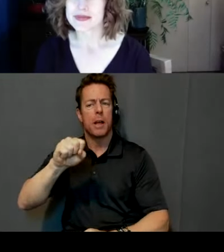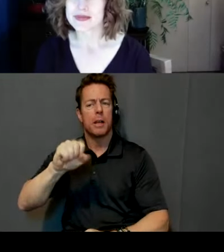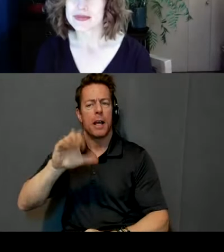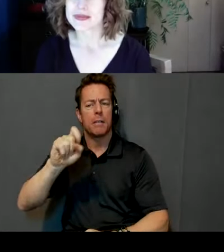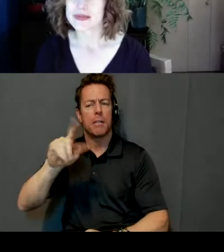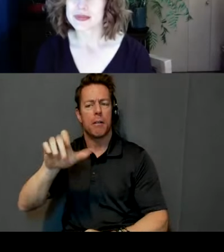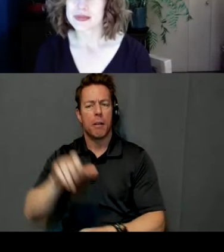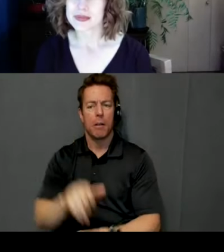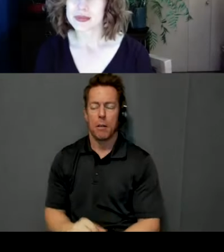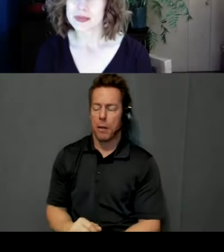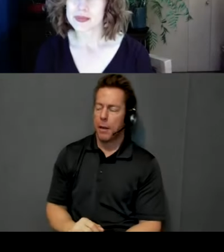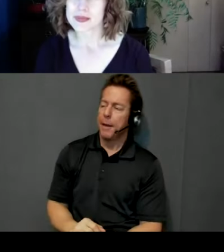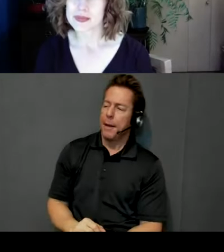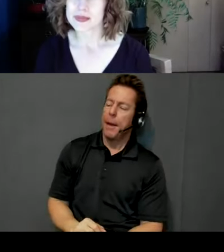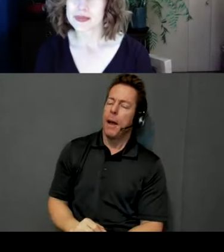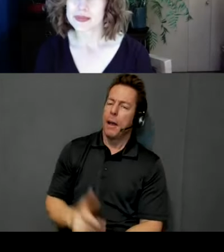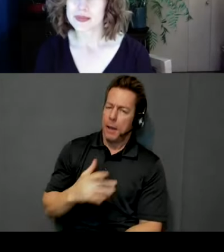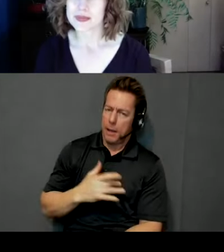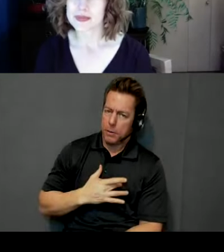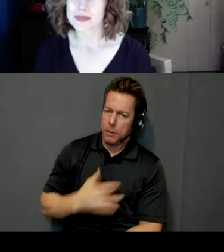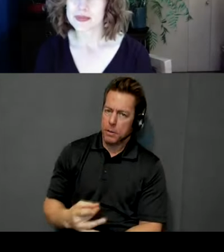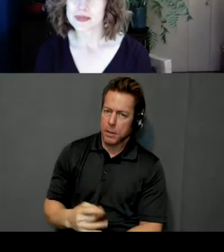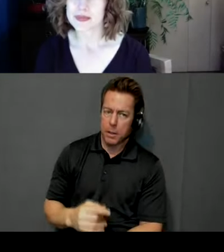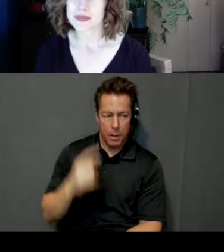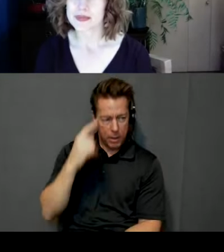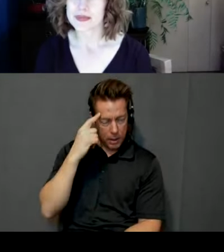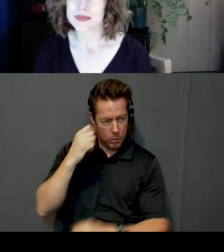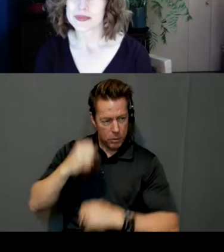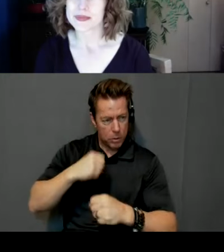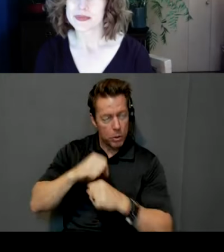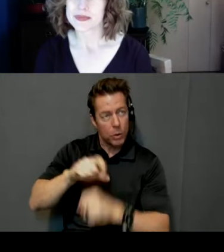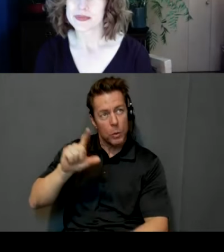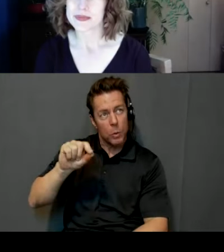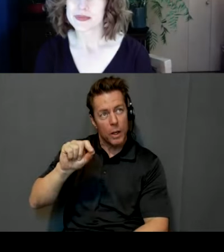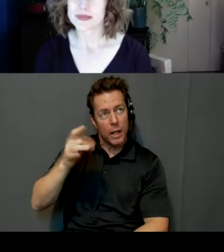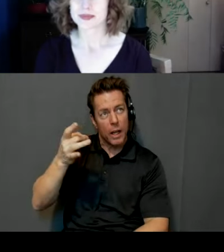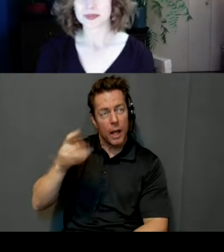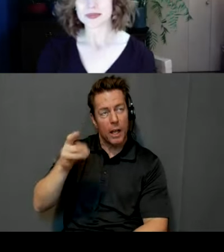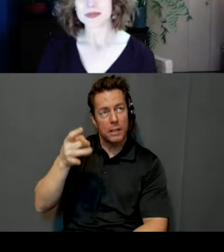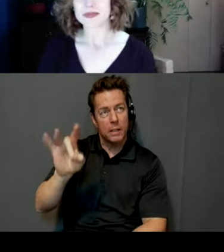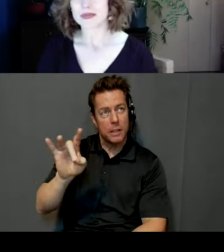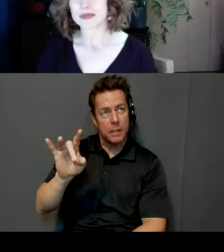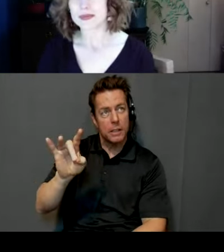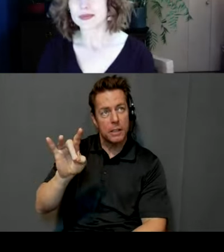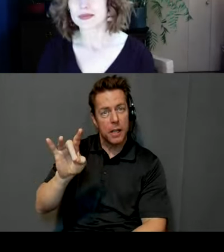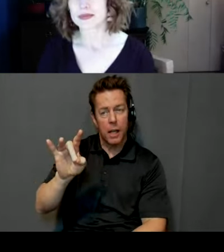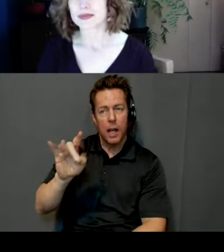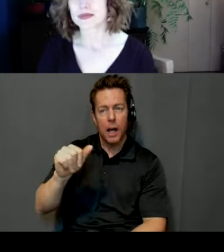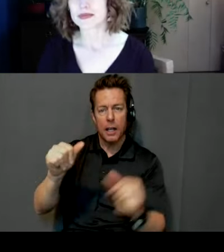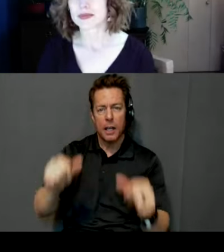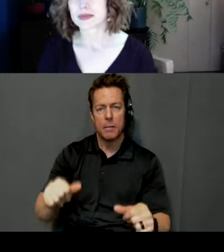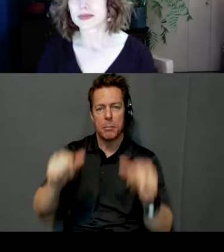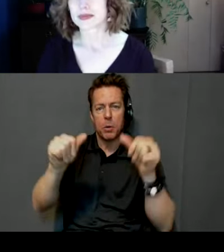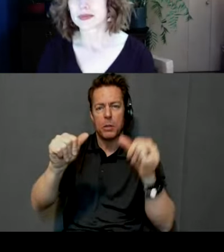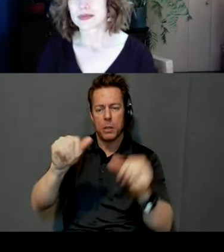really interesting. I think it was 2018. And I had posted a